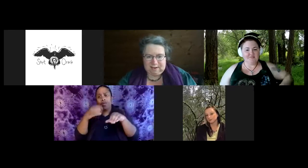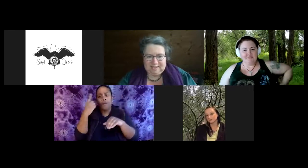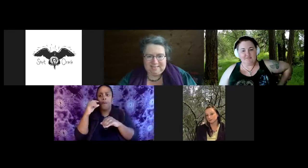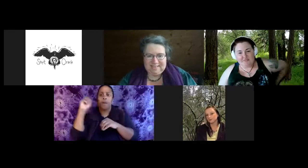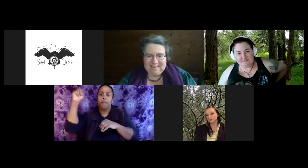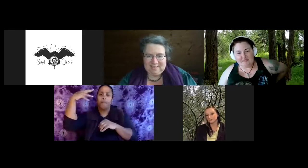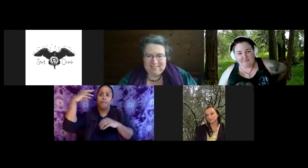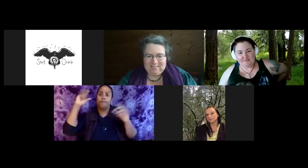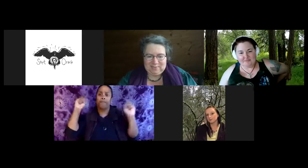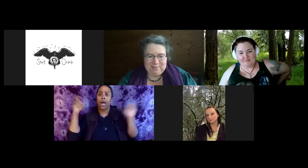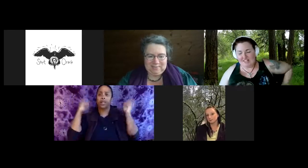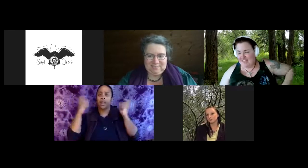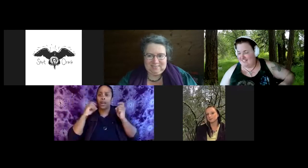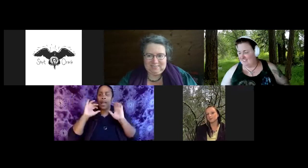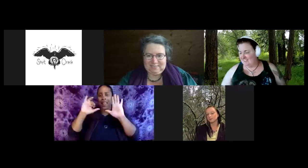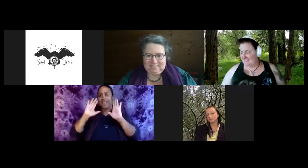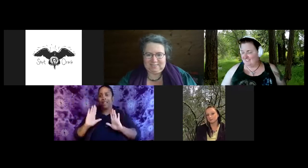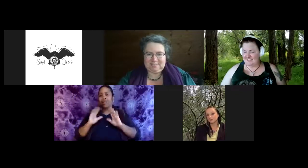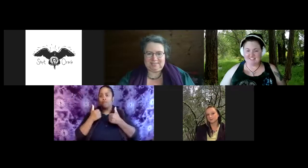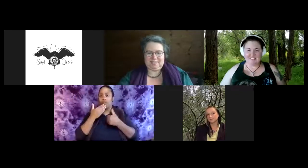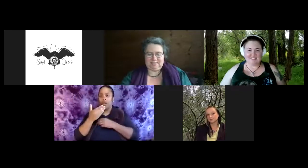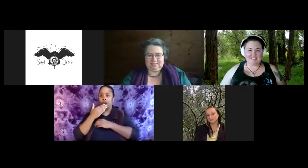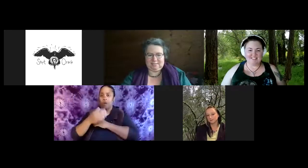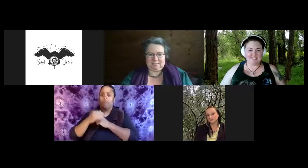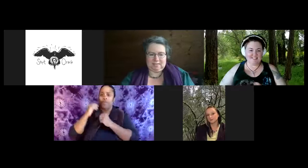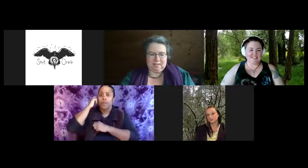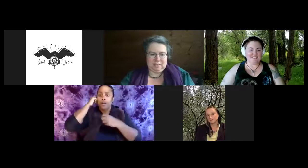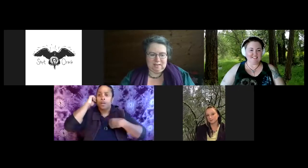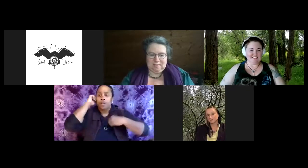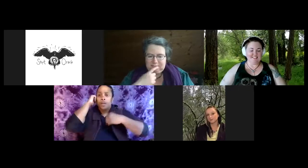That's great. Thank you. Cool.